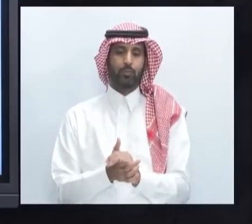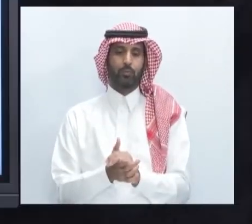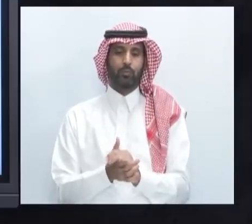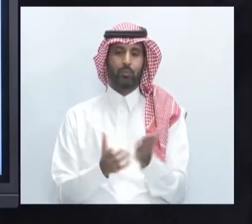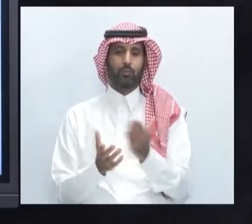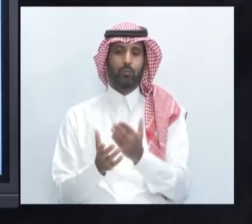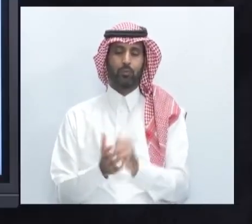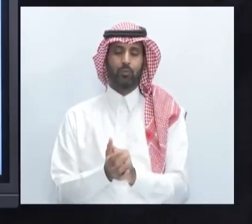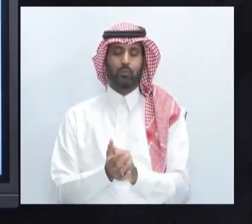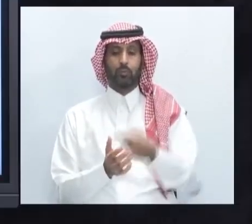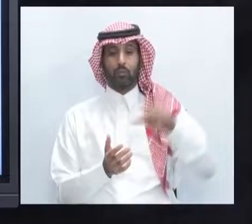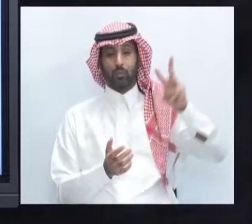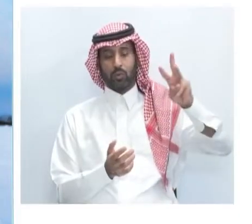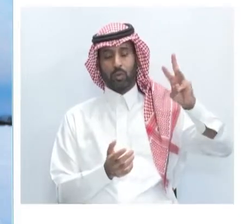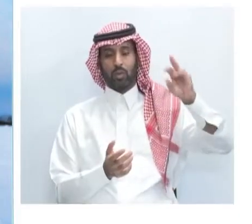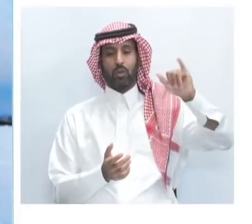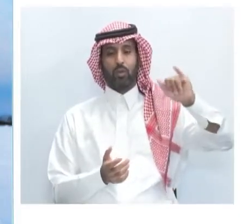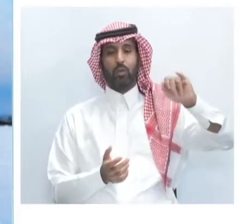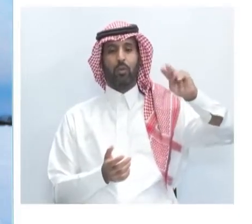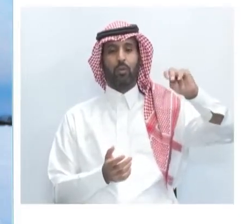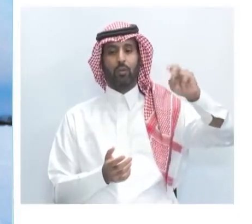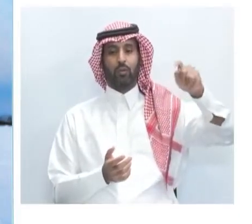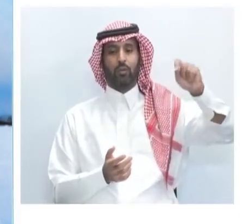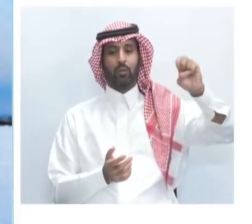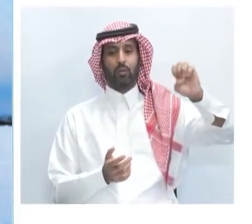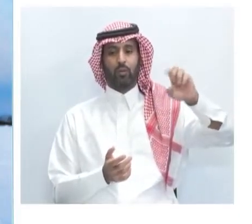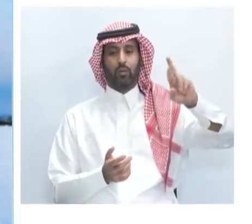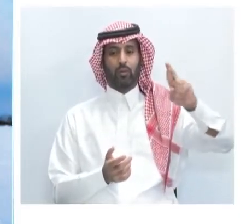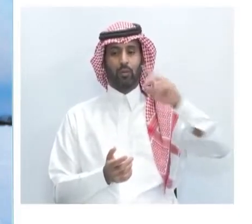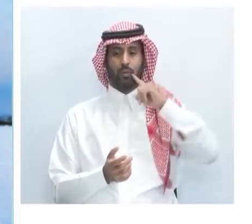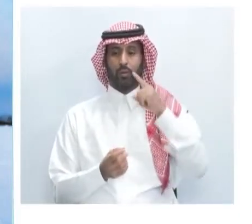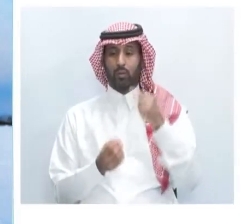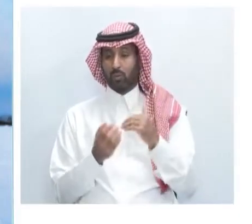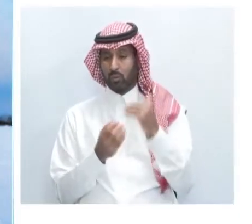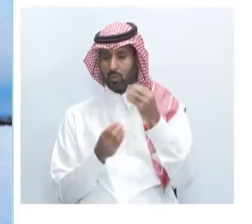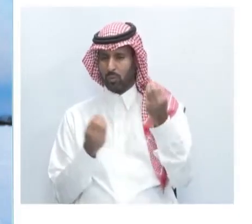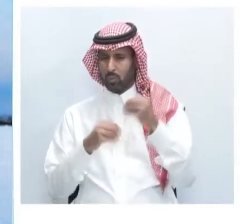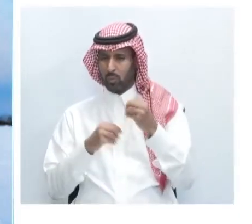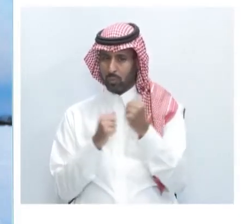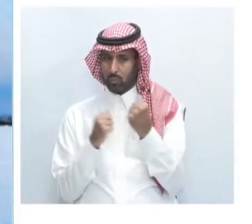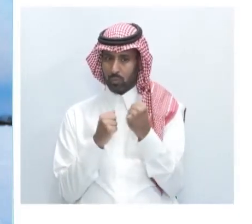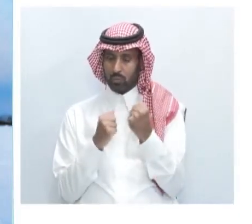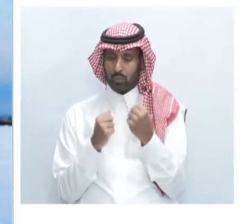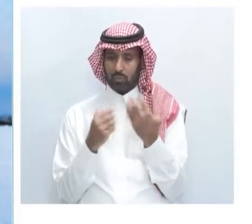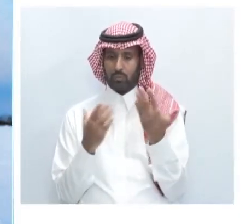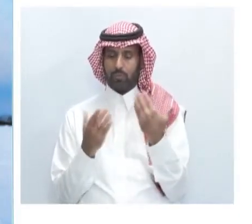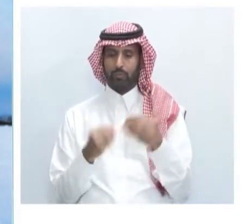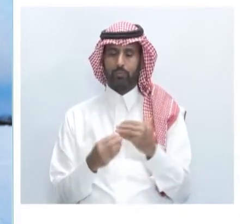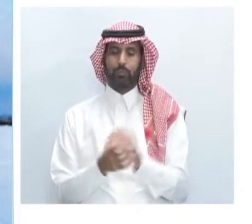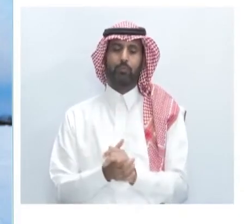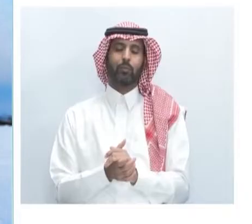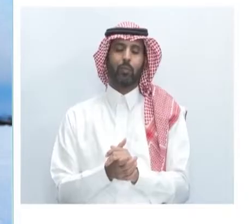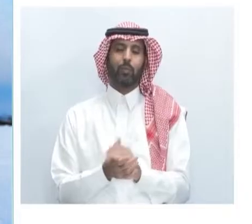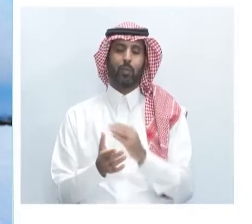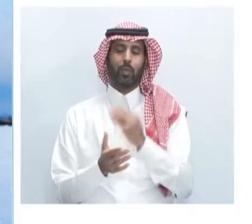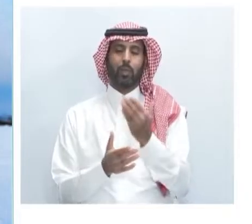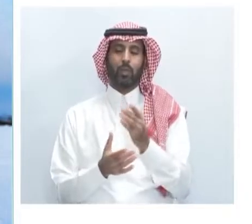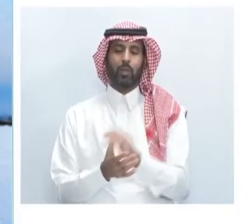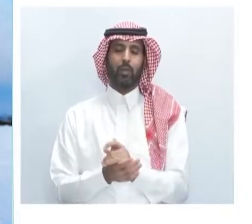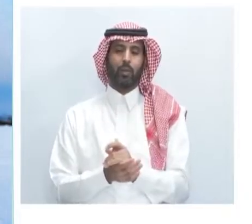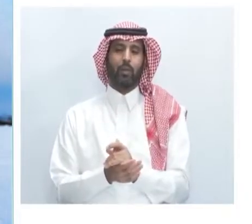what? Winter. So getting cooler. Okay, not hot. Cooler, okay? So winter is